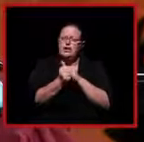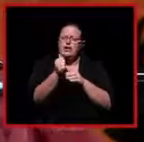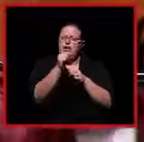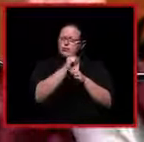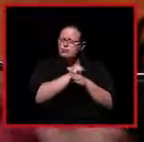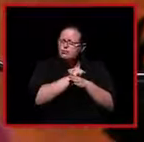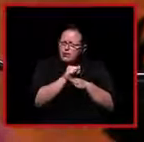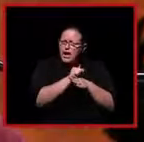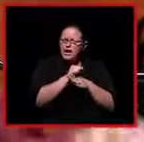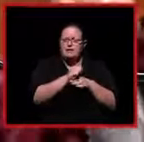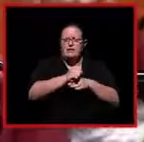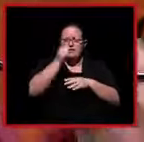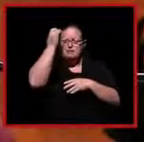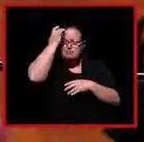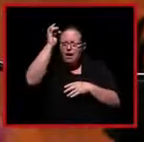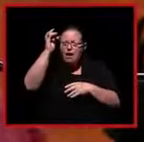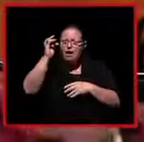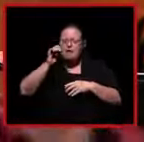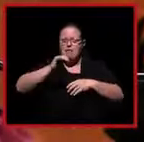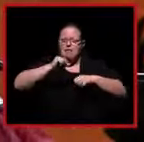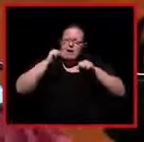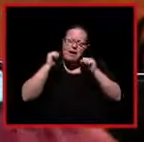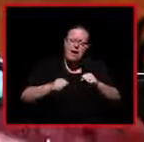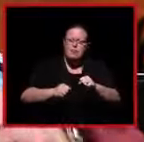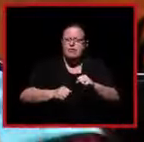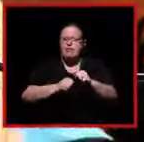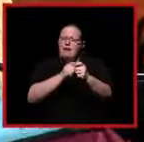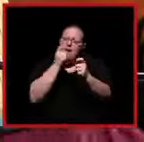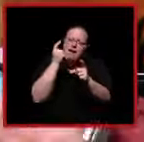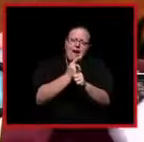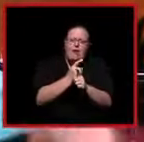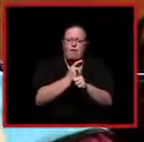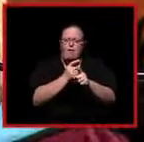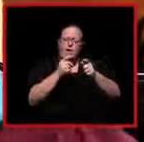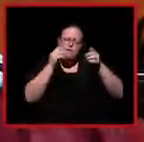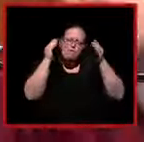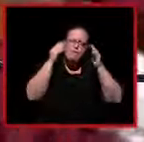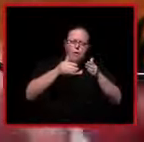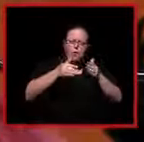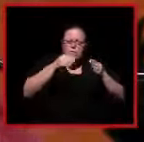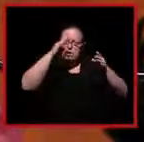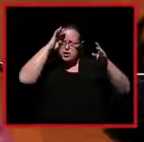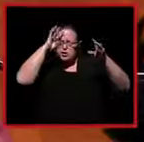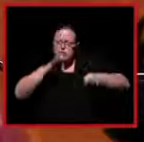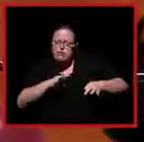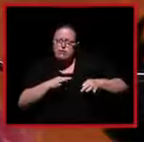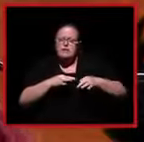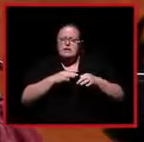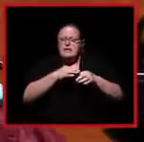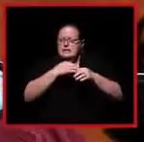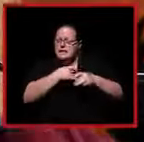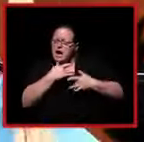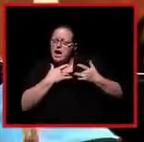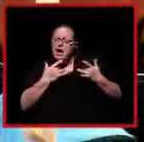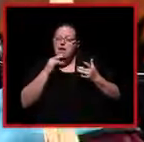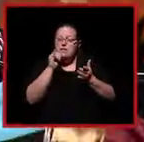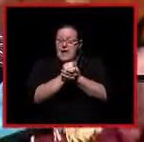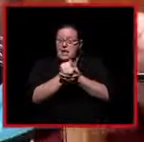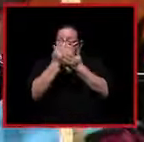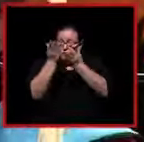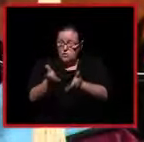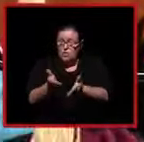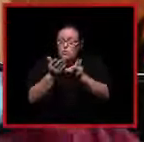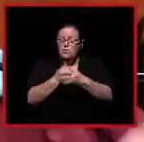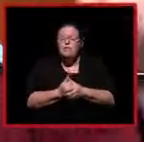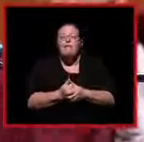skilled, smart, capable, accurate, focused, determined, and caring. This is you. You